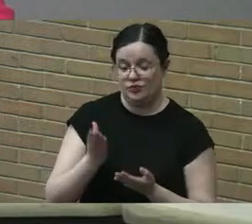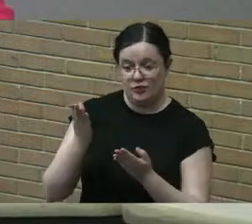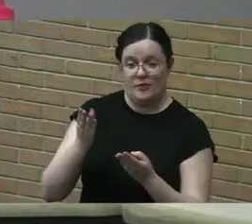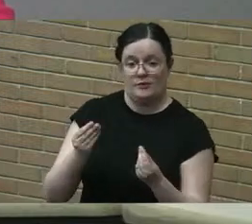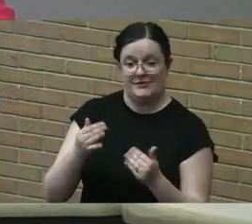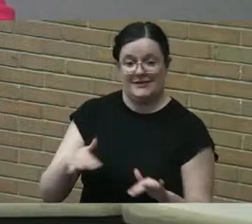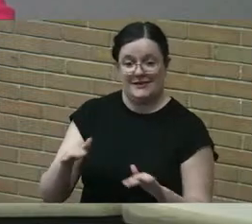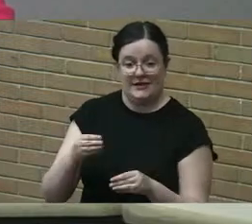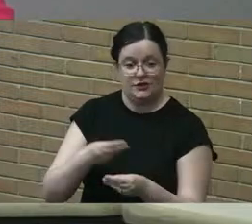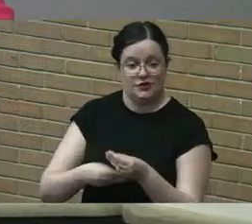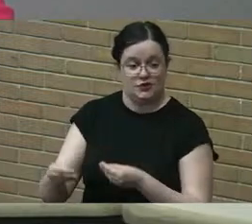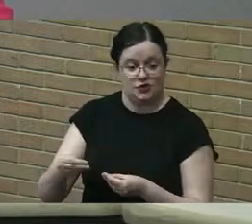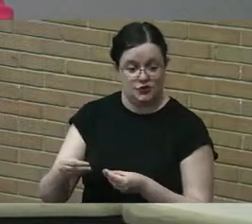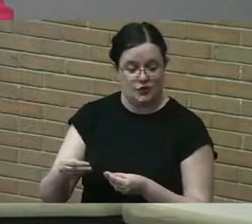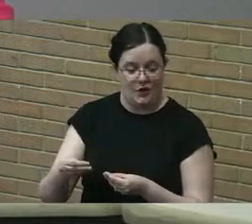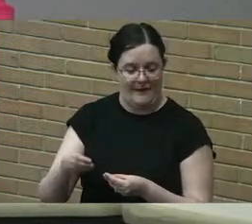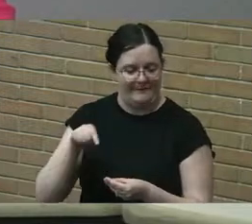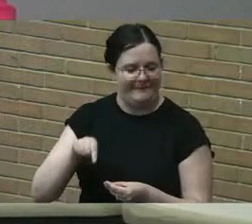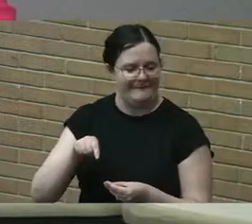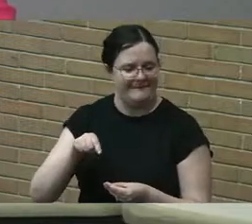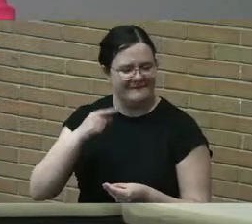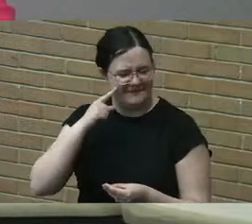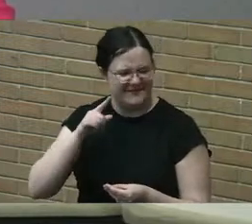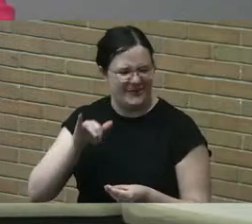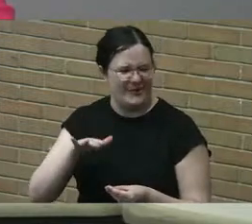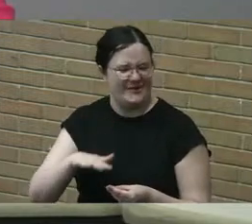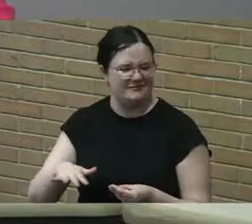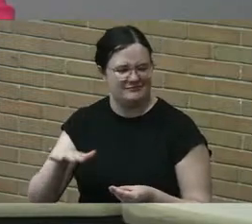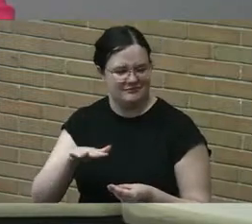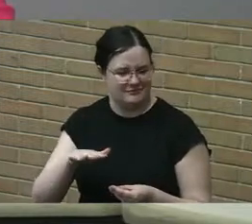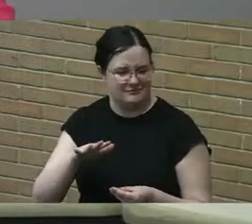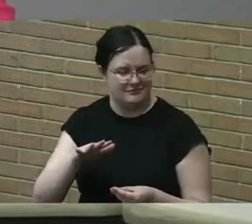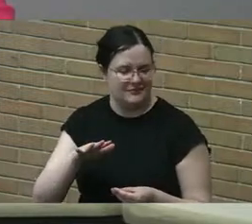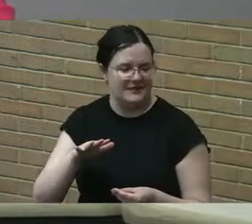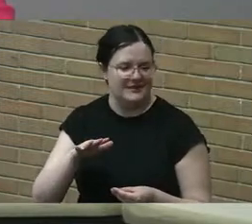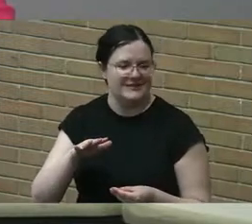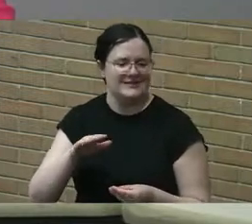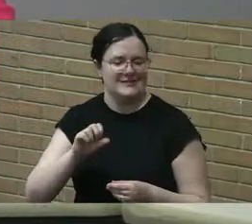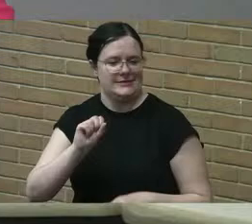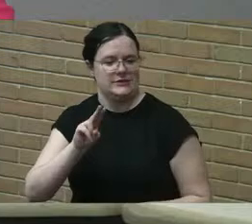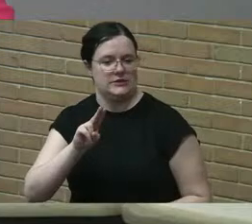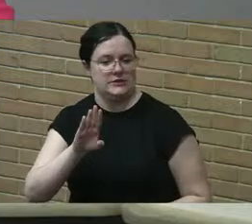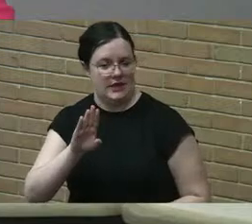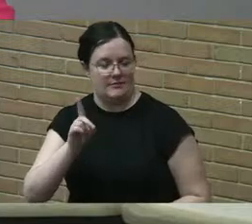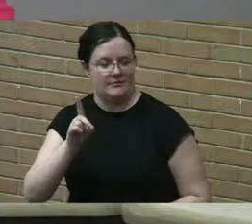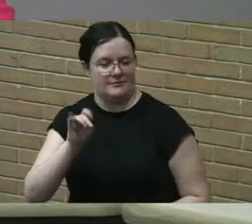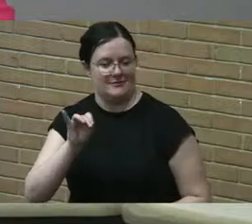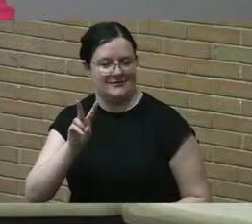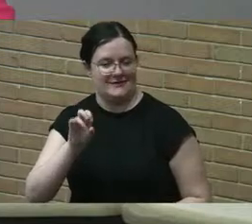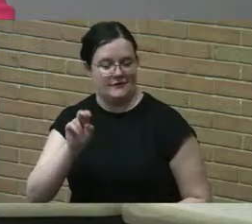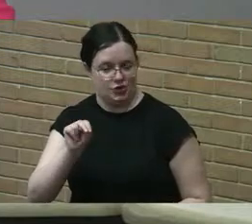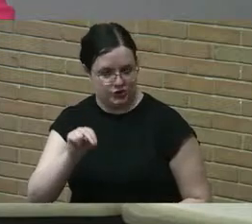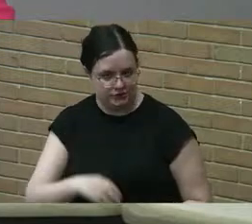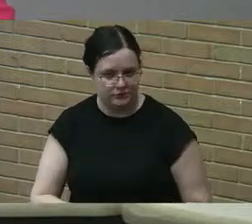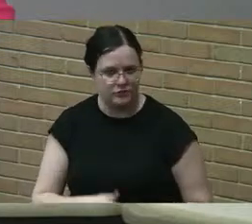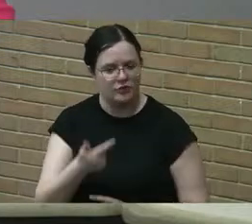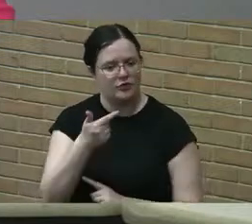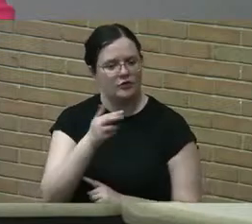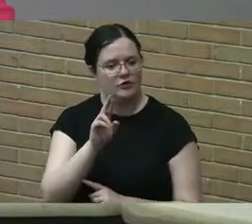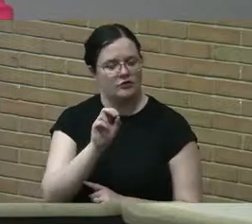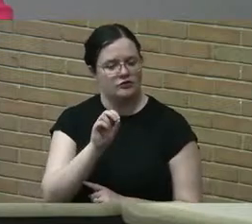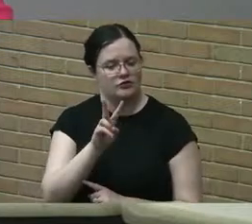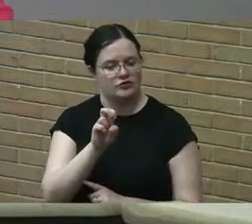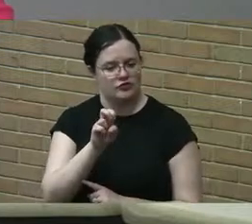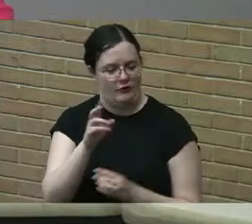the Berman Farms paper subdivision. And Grove Underhill Properties is the developer. They already